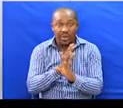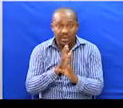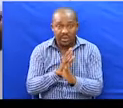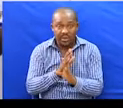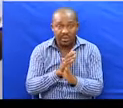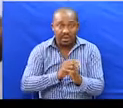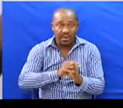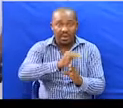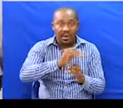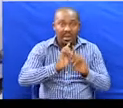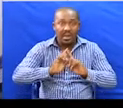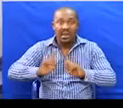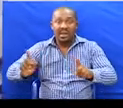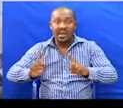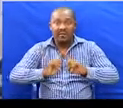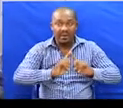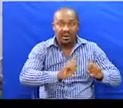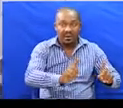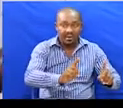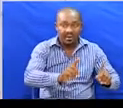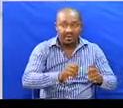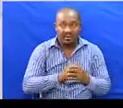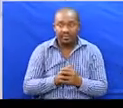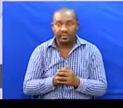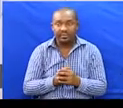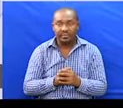differing of characters